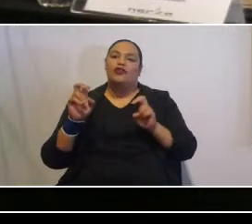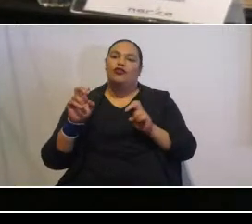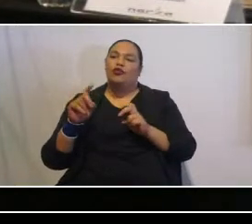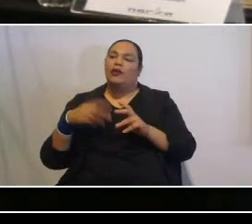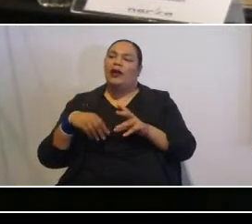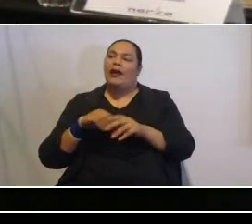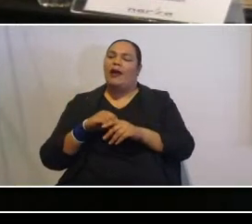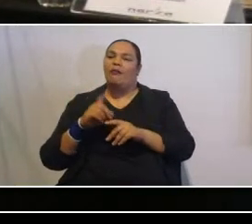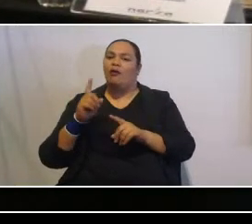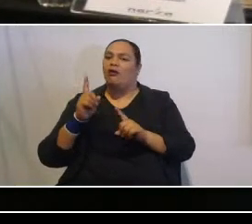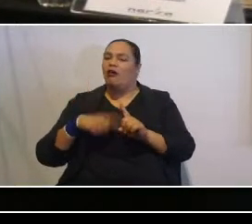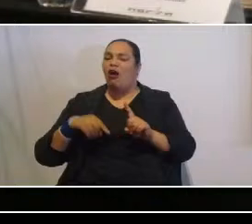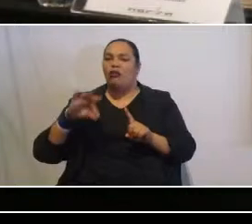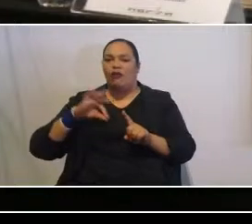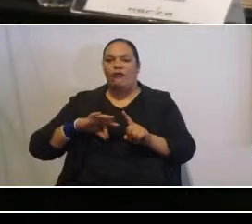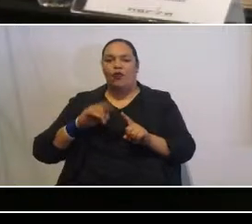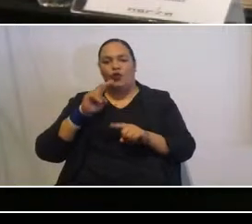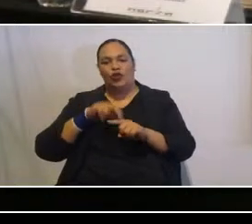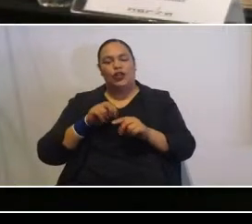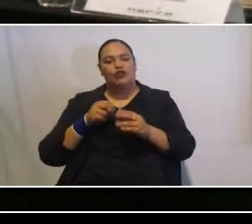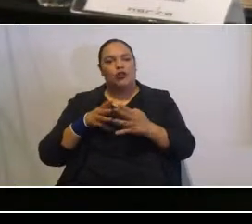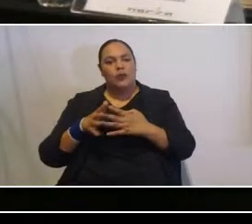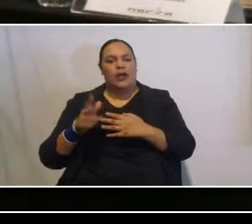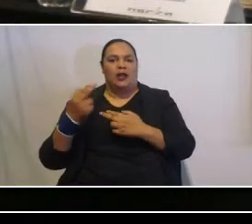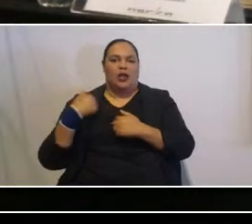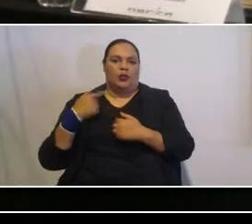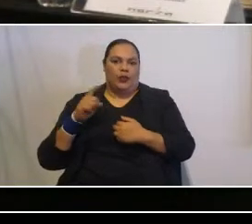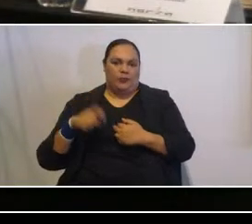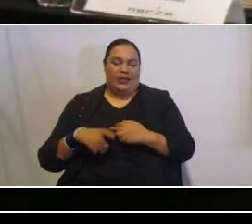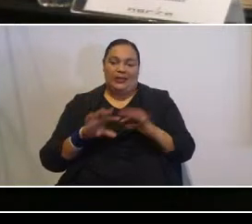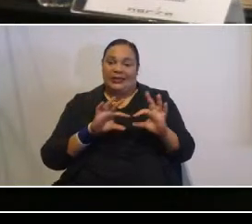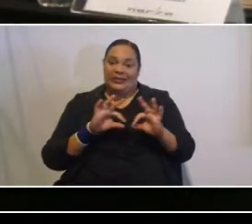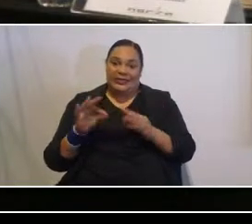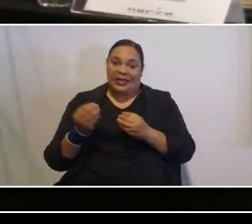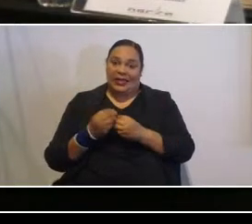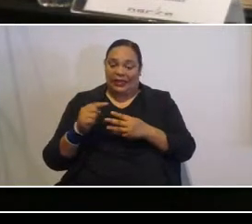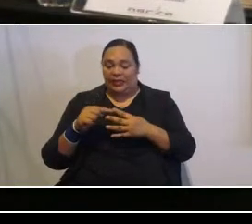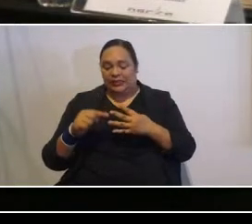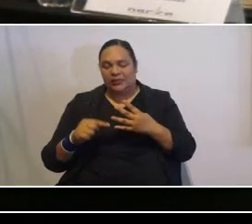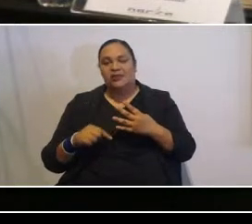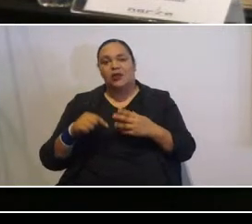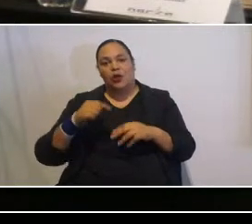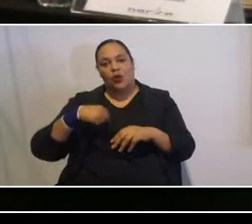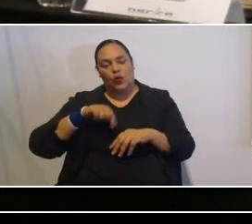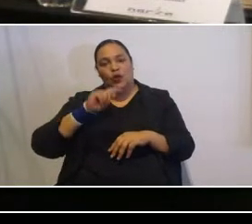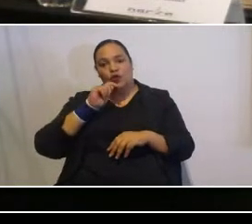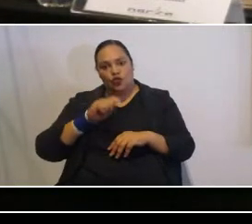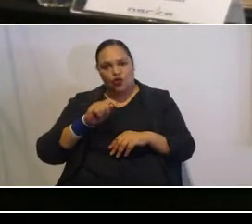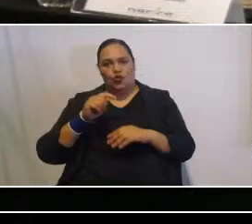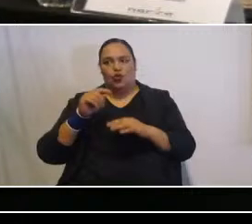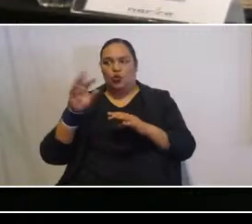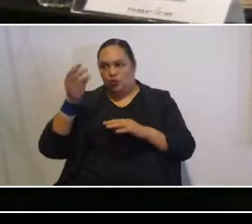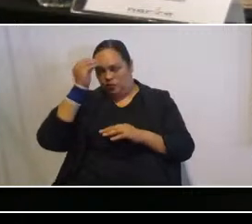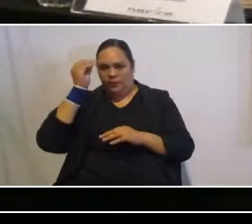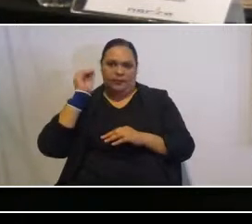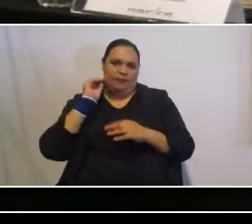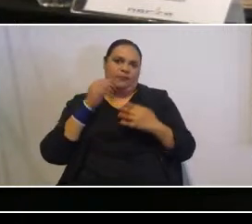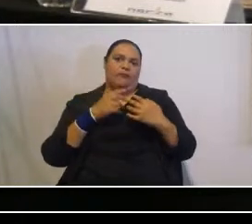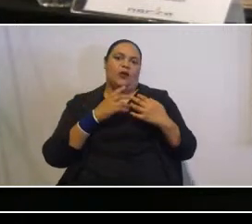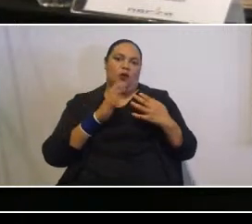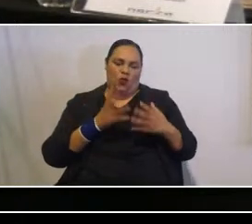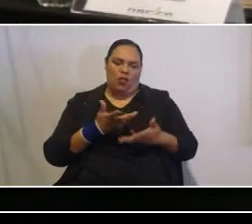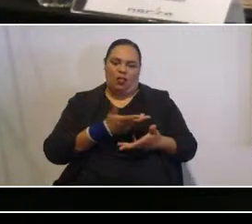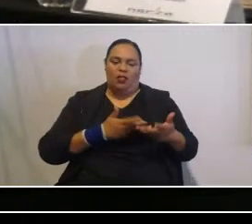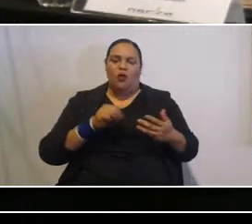affordability, issues of transparency and accountability. I think those are the things, obviously, that we are really going to take into account. Yes,